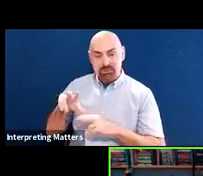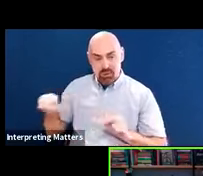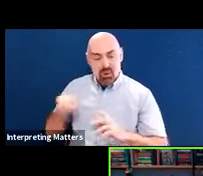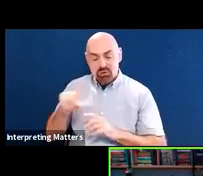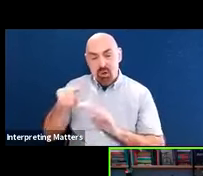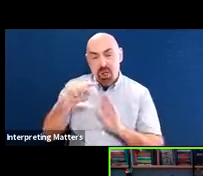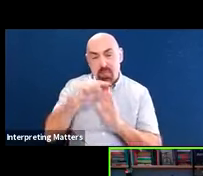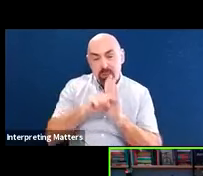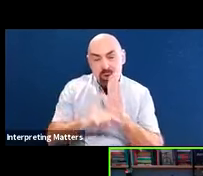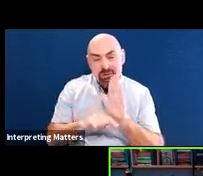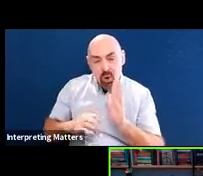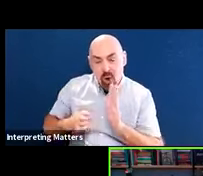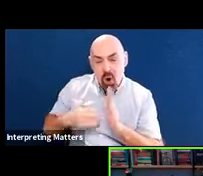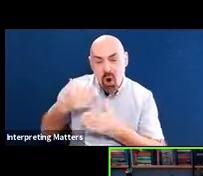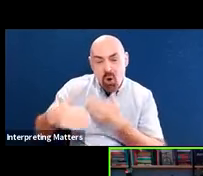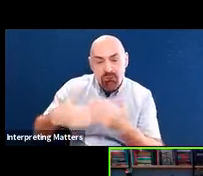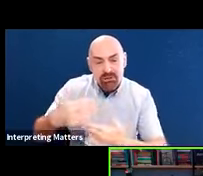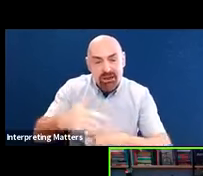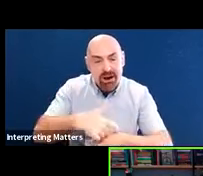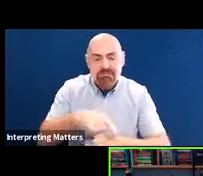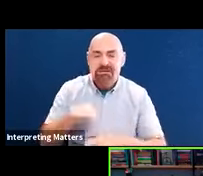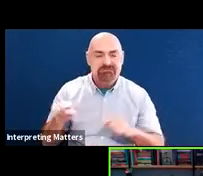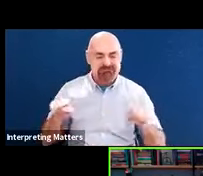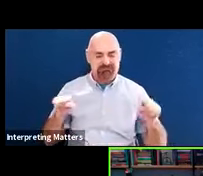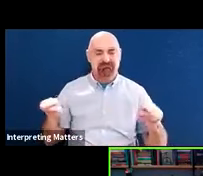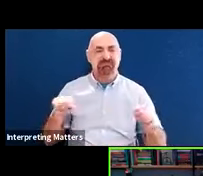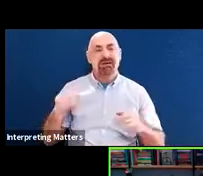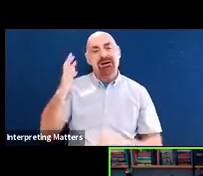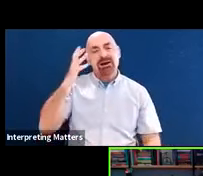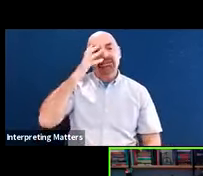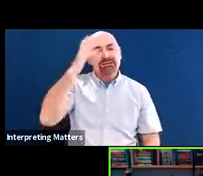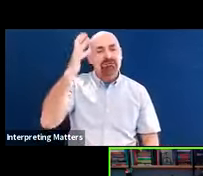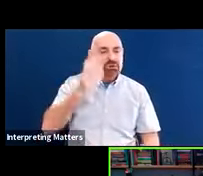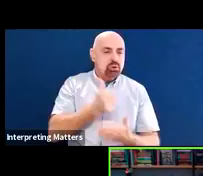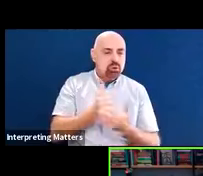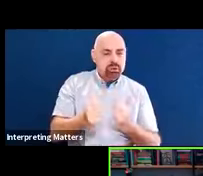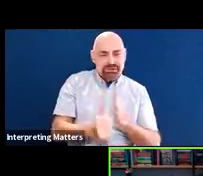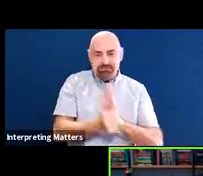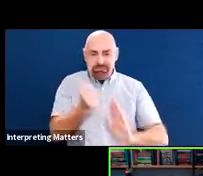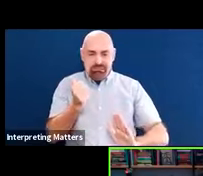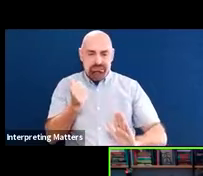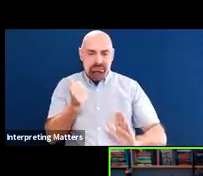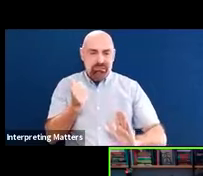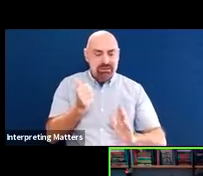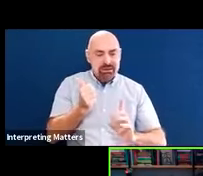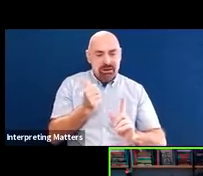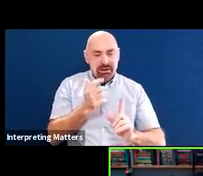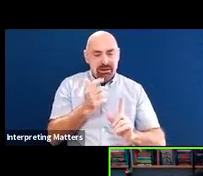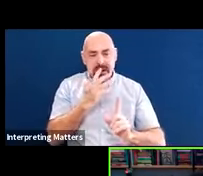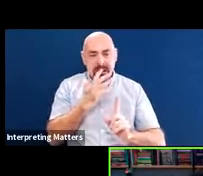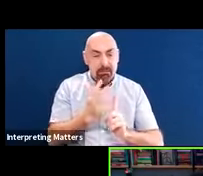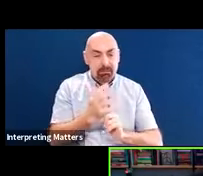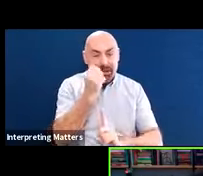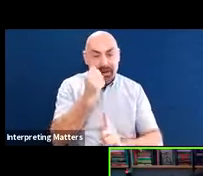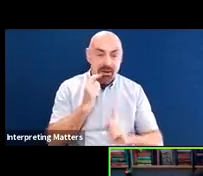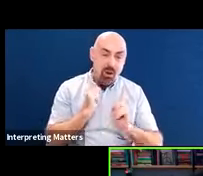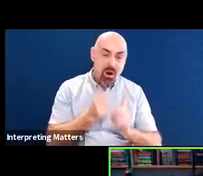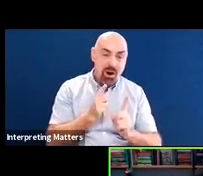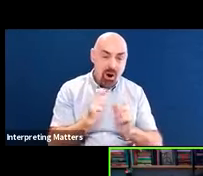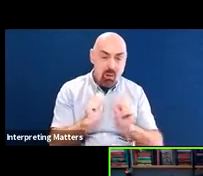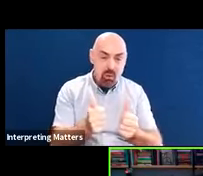And, you know, we know that governments are usually not very good at picking winners, including technological